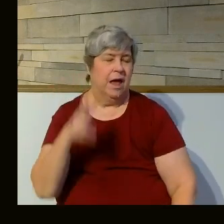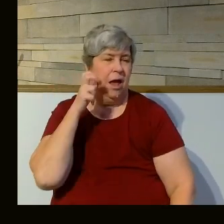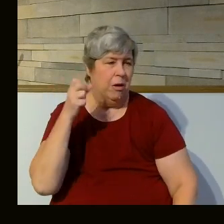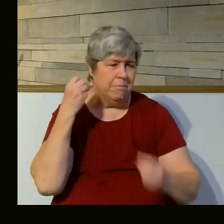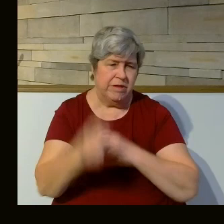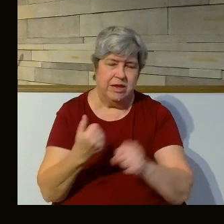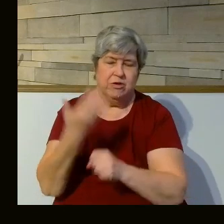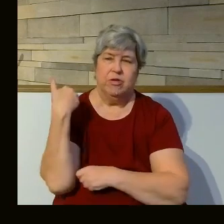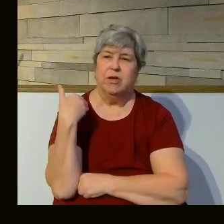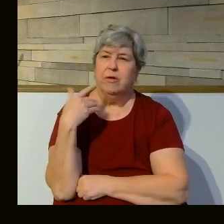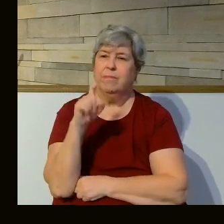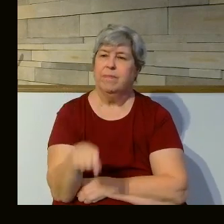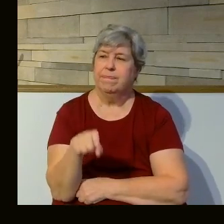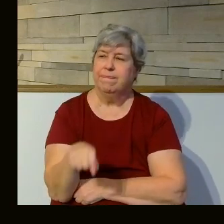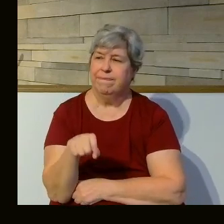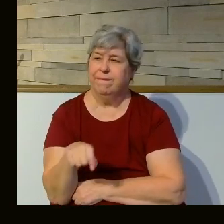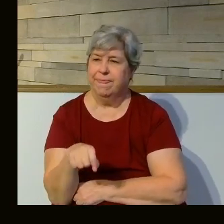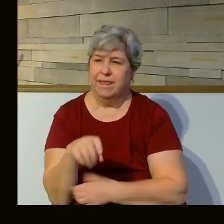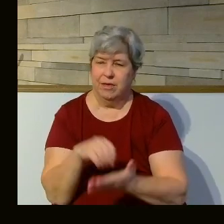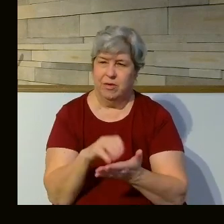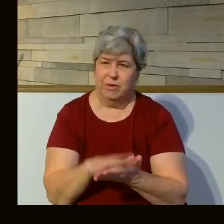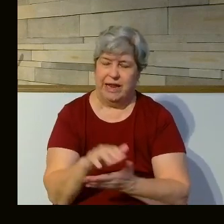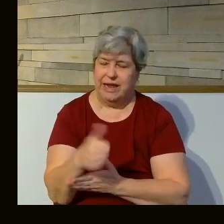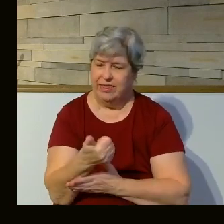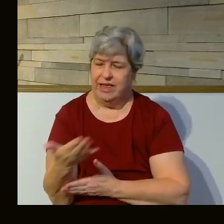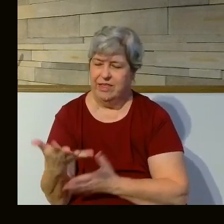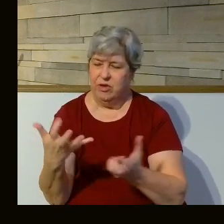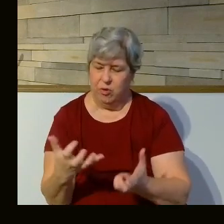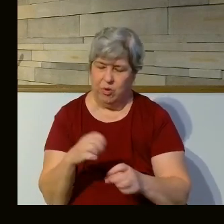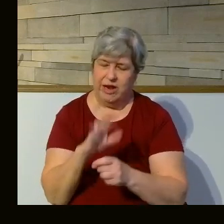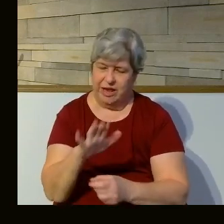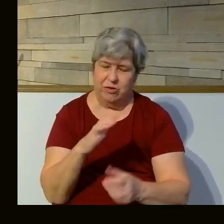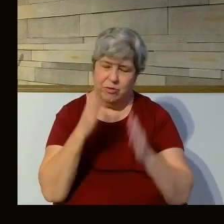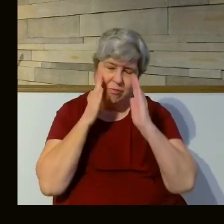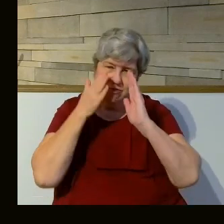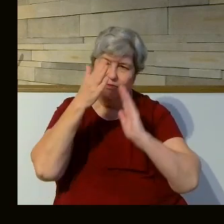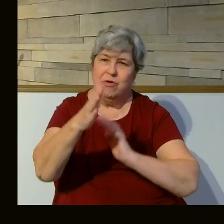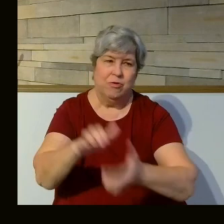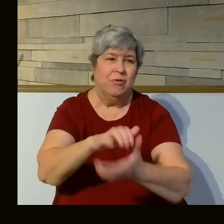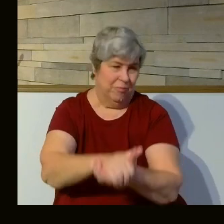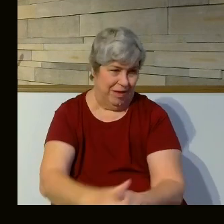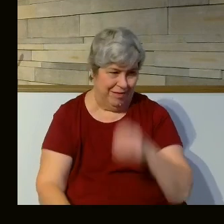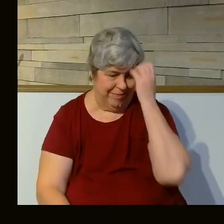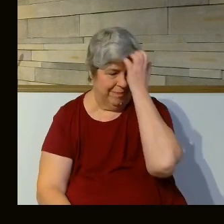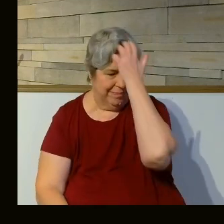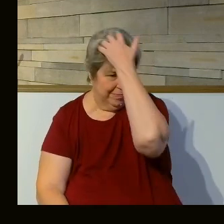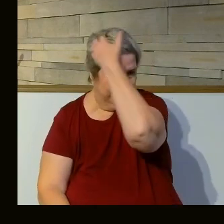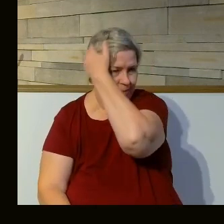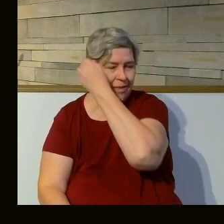years ago, you need write down 10 things you want in a prospective spouse, 10 things. If you